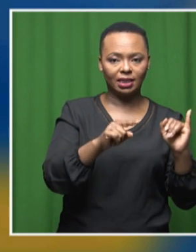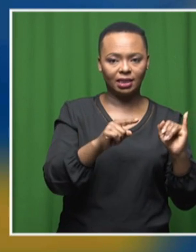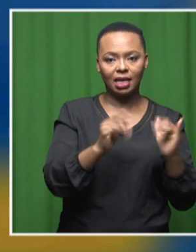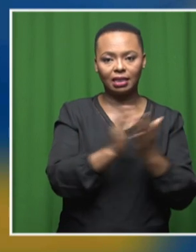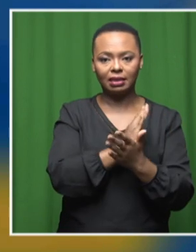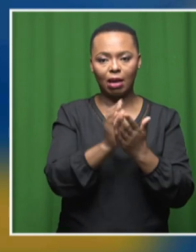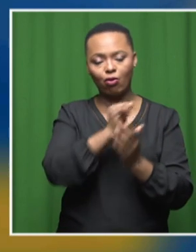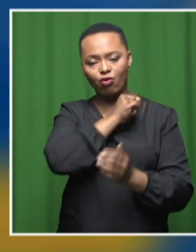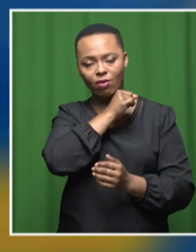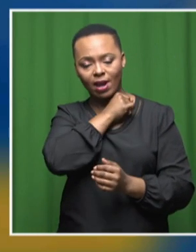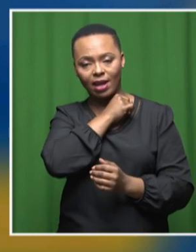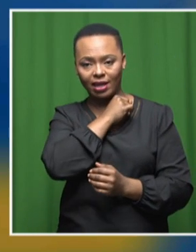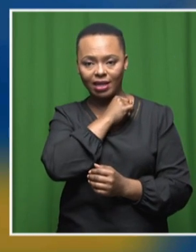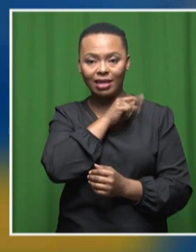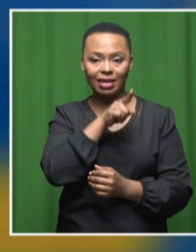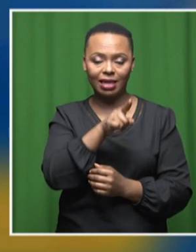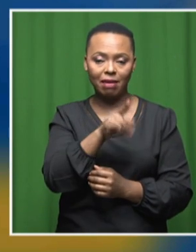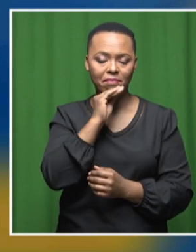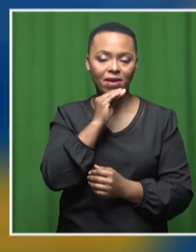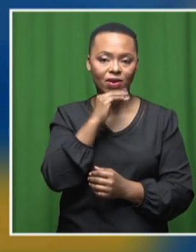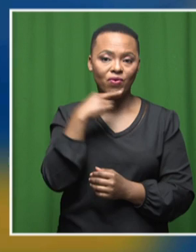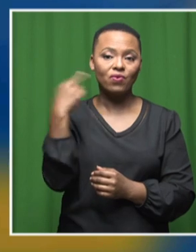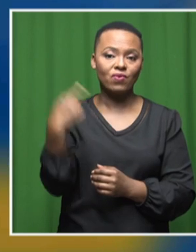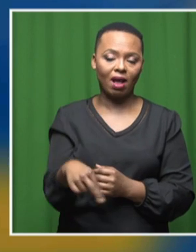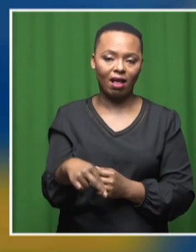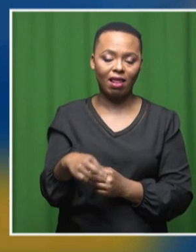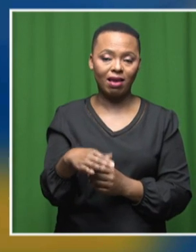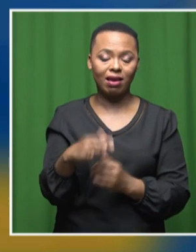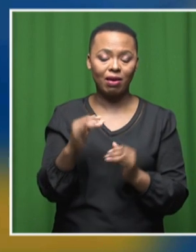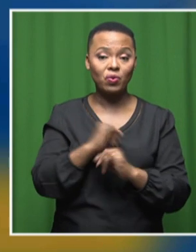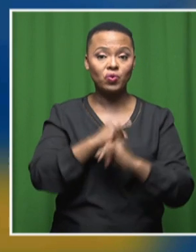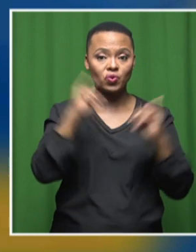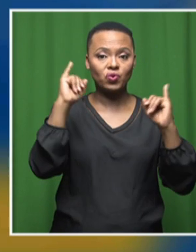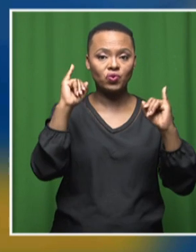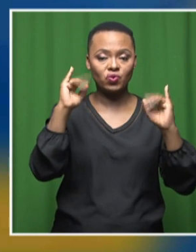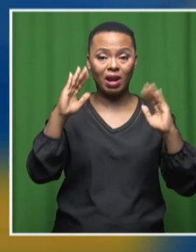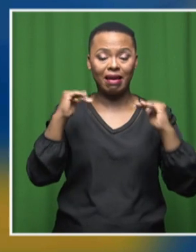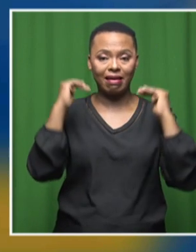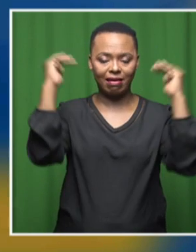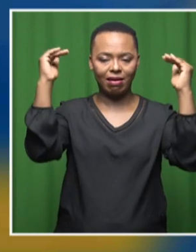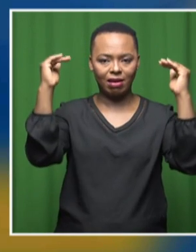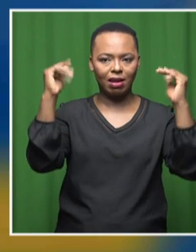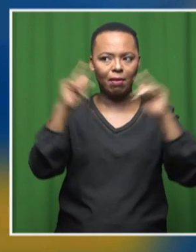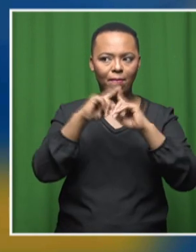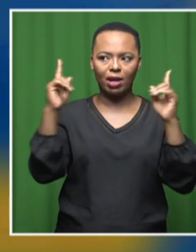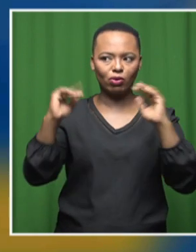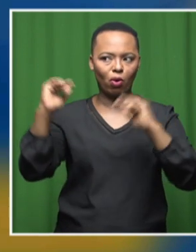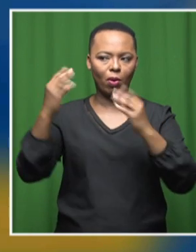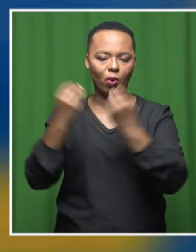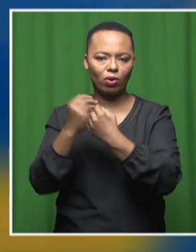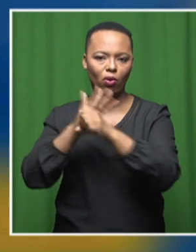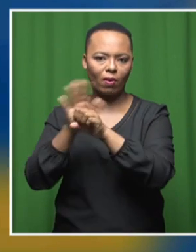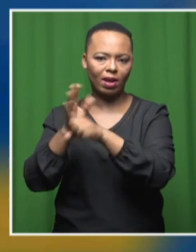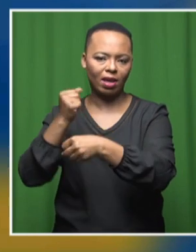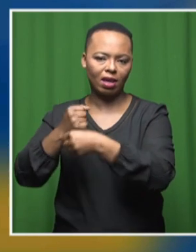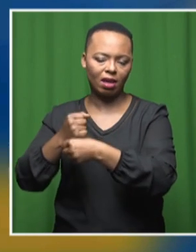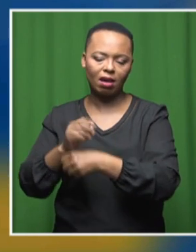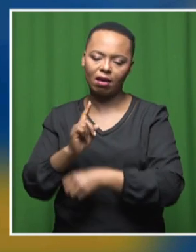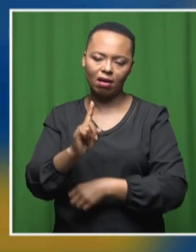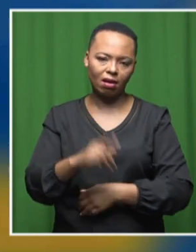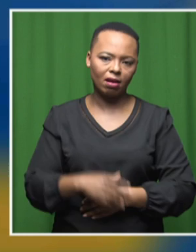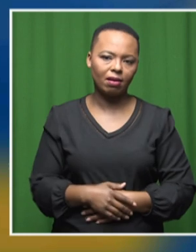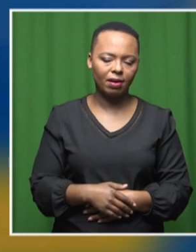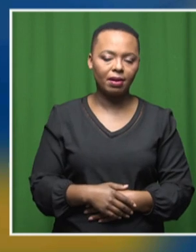robberies, clearly this is a real increase and not an increase against the COVID year. So that's the answer to the first